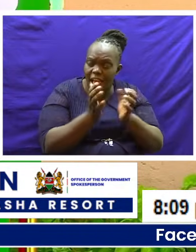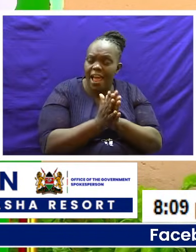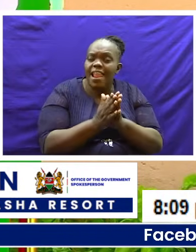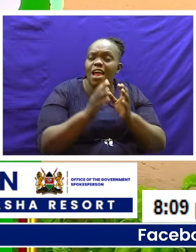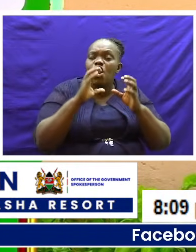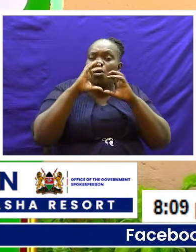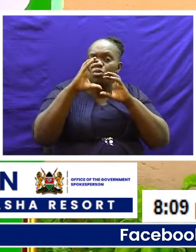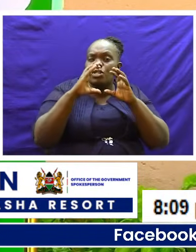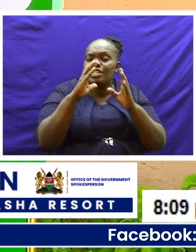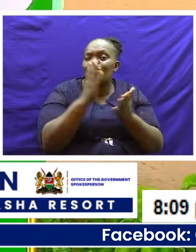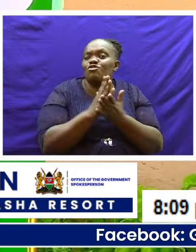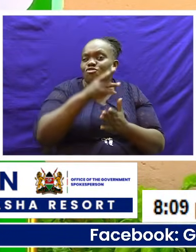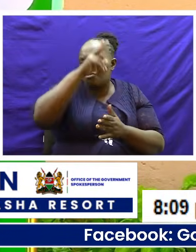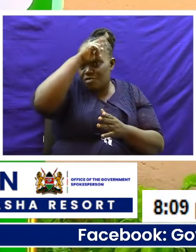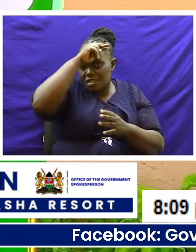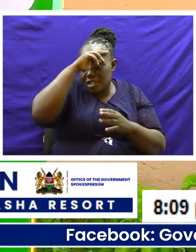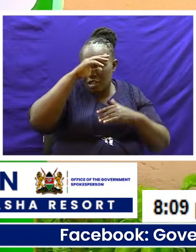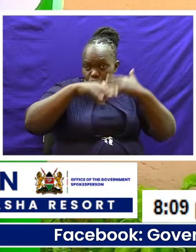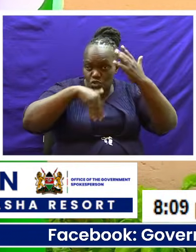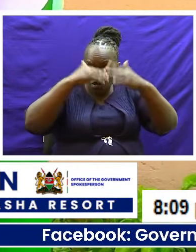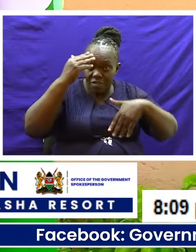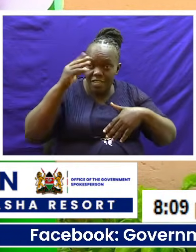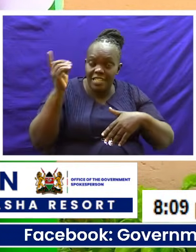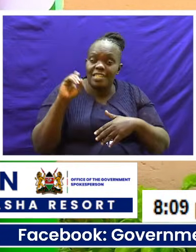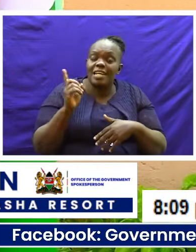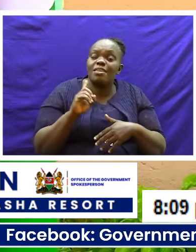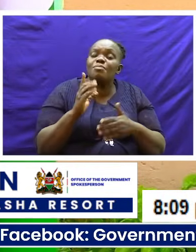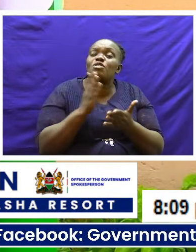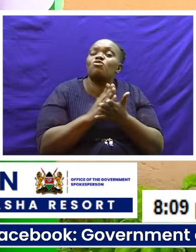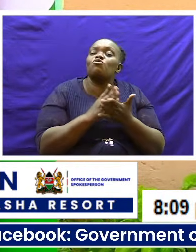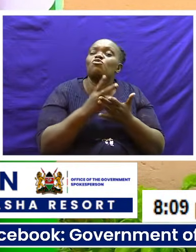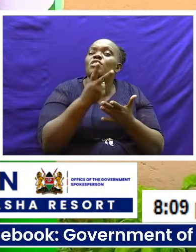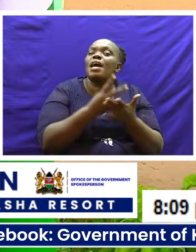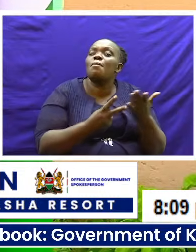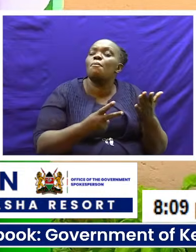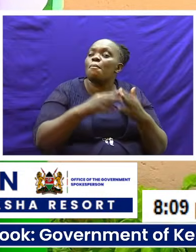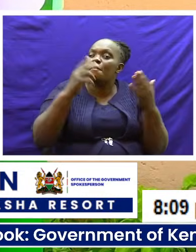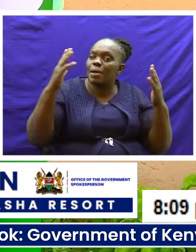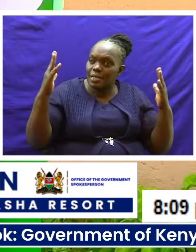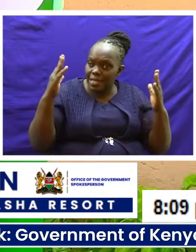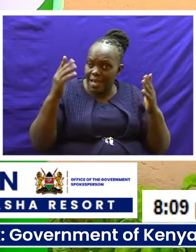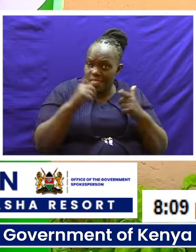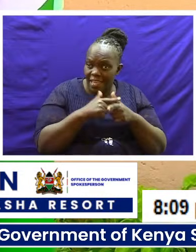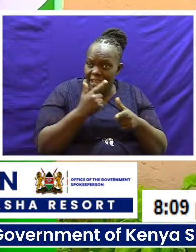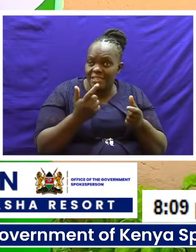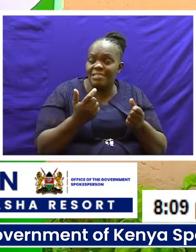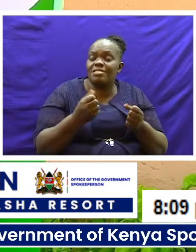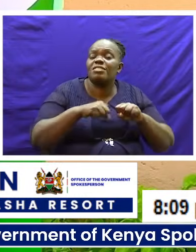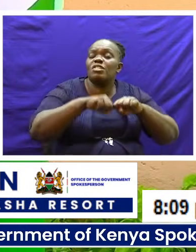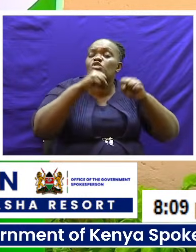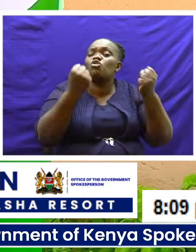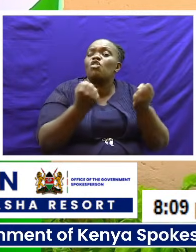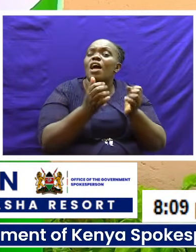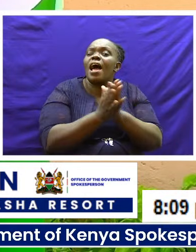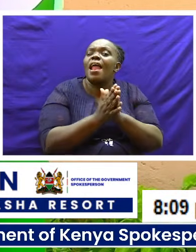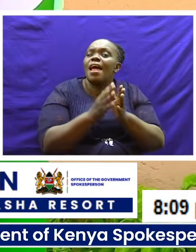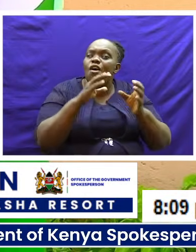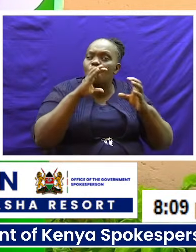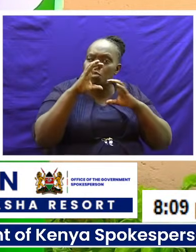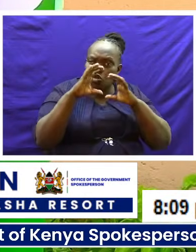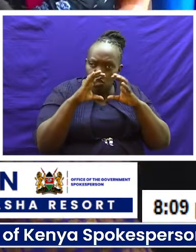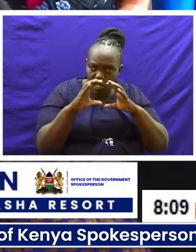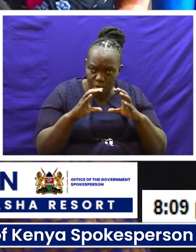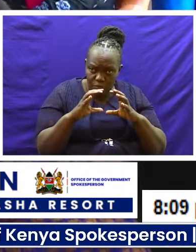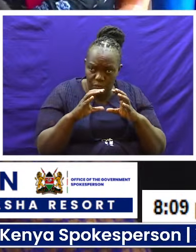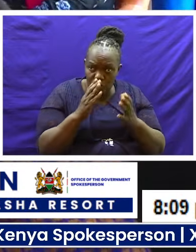Which Yes. university? University of Nairobi. Okay. So I did a double major. Okay. Communication, sociology, and... Yes, sociology and communication.